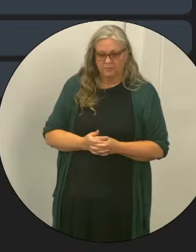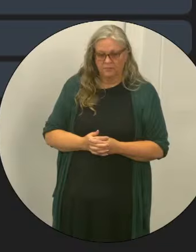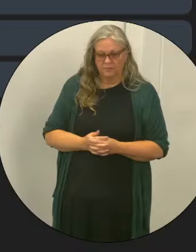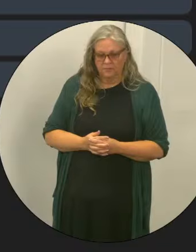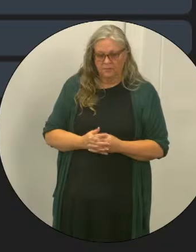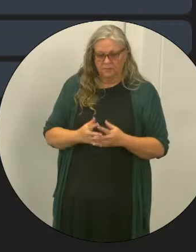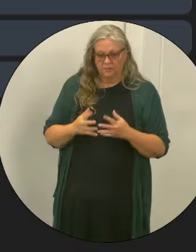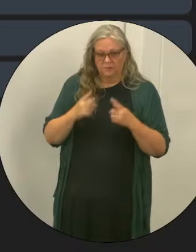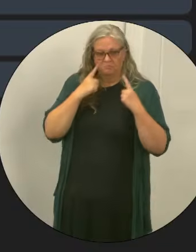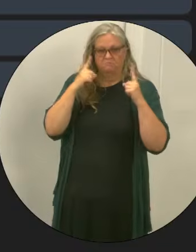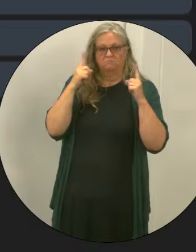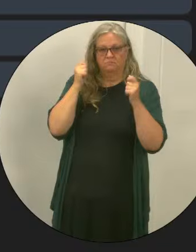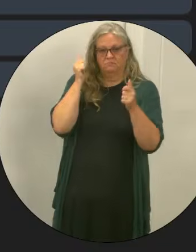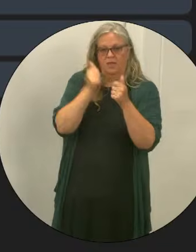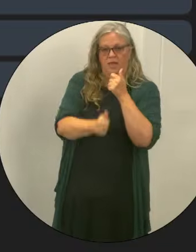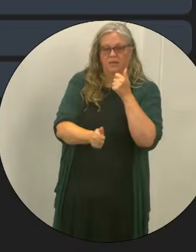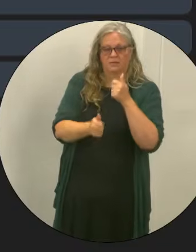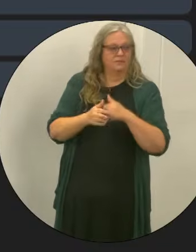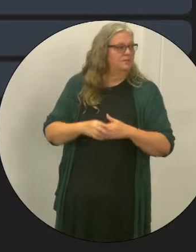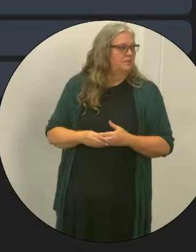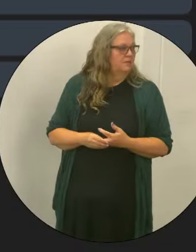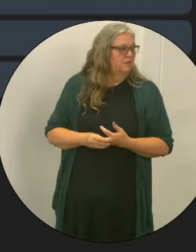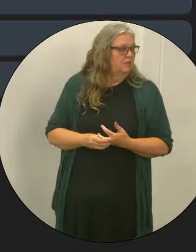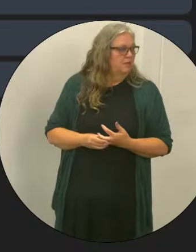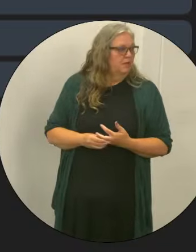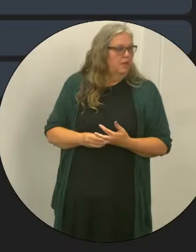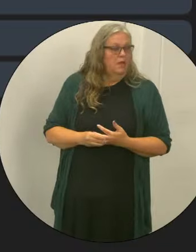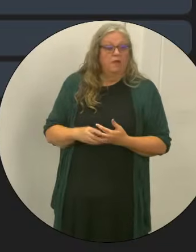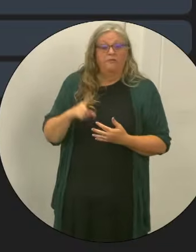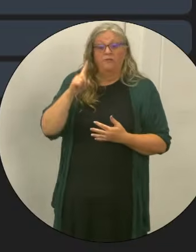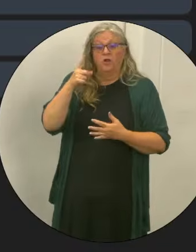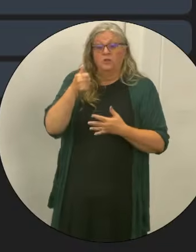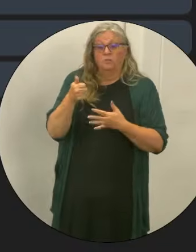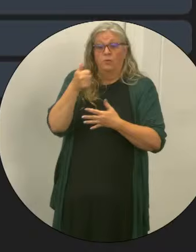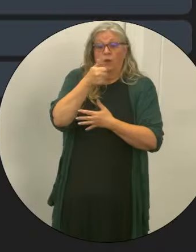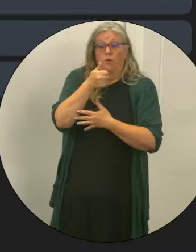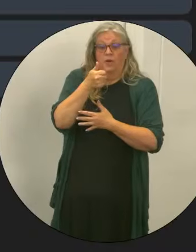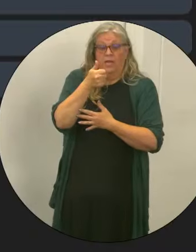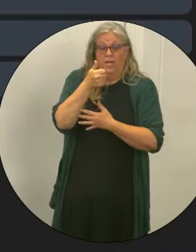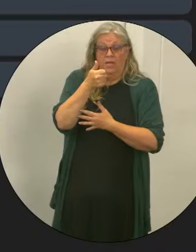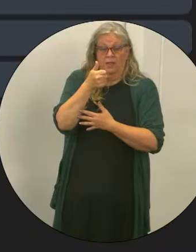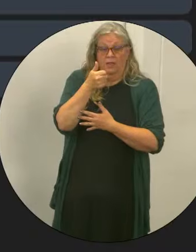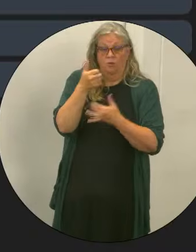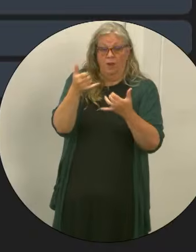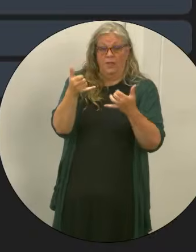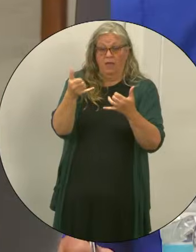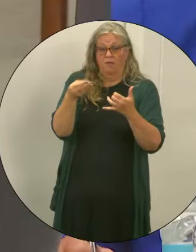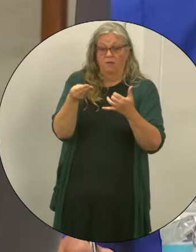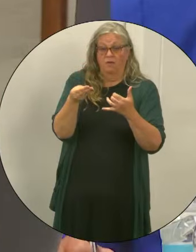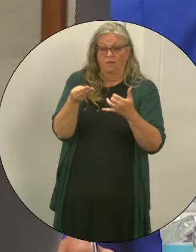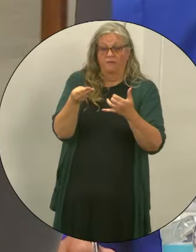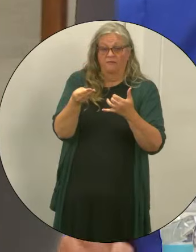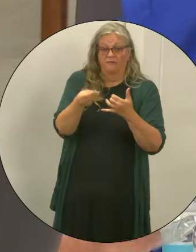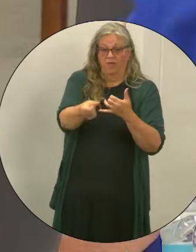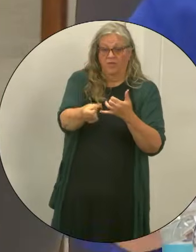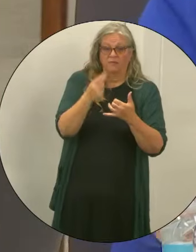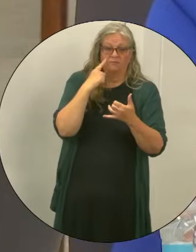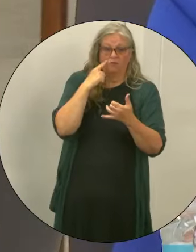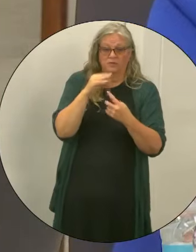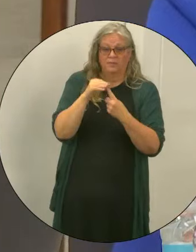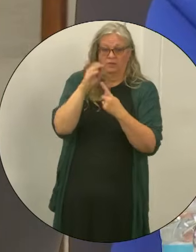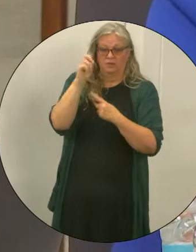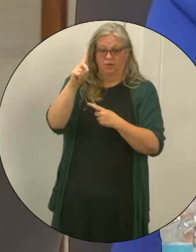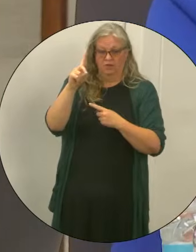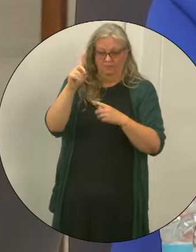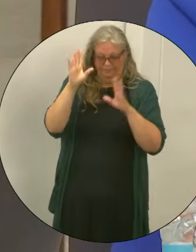Motion passes. Our first priority right now is funding for special education. Fantastic.